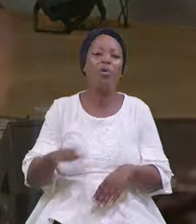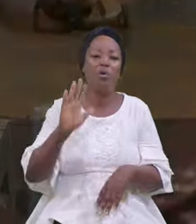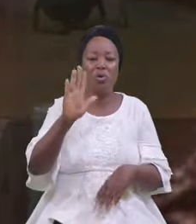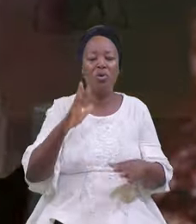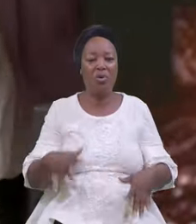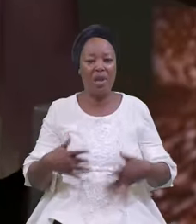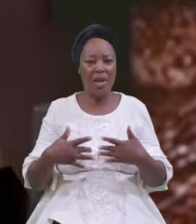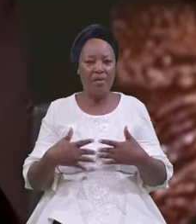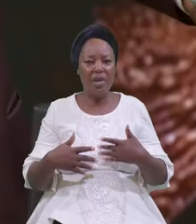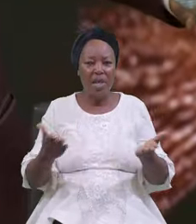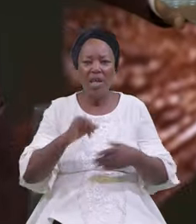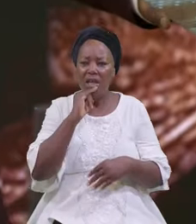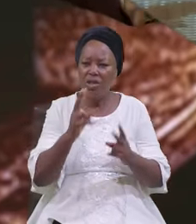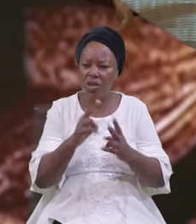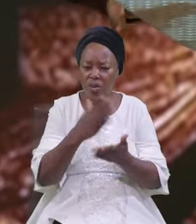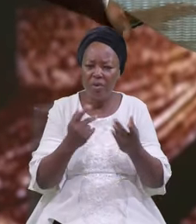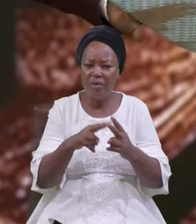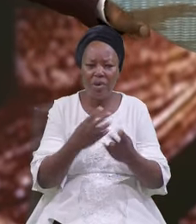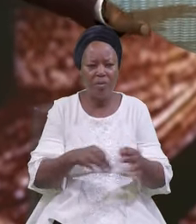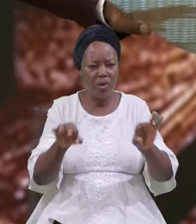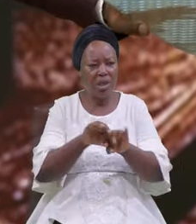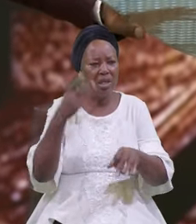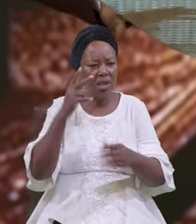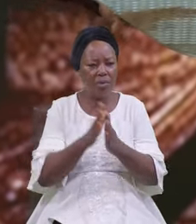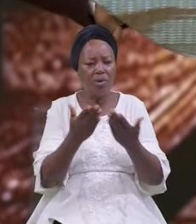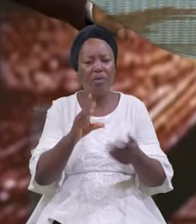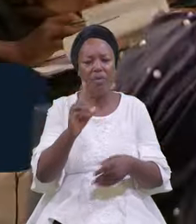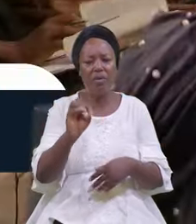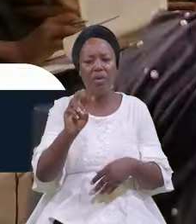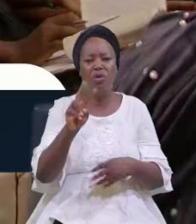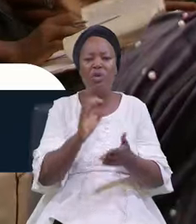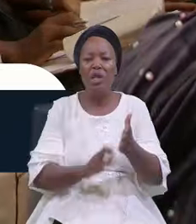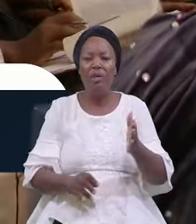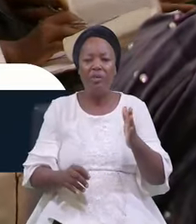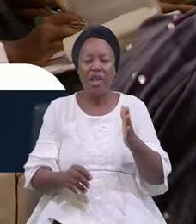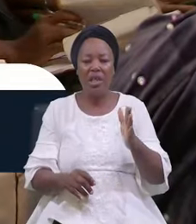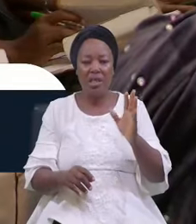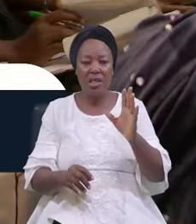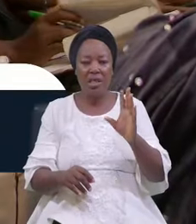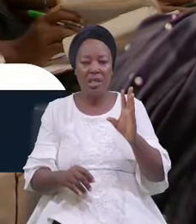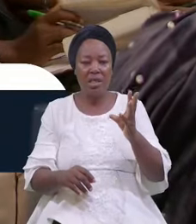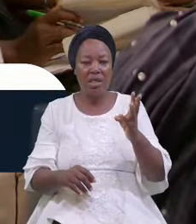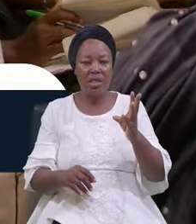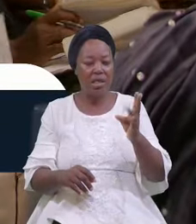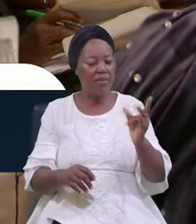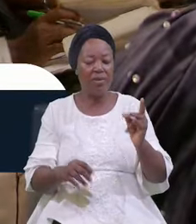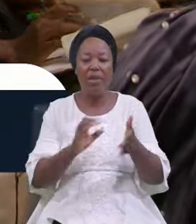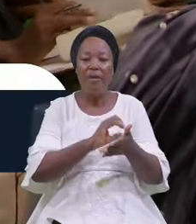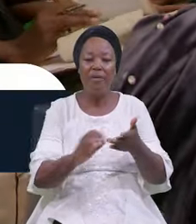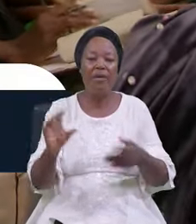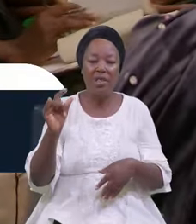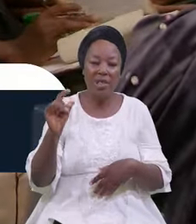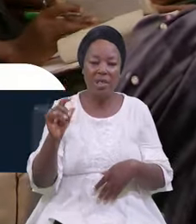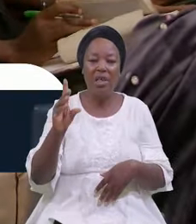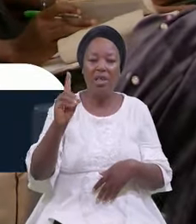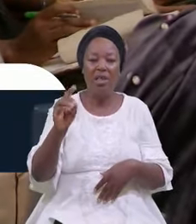life. Here is something very important. Look at Deuteronomy chapter 17, and I'm reading from verse 18. In Deuteronomy